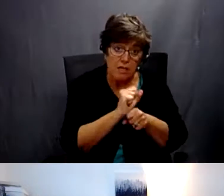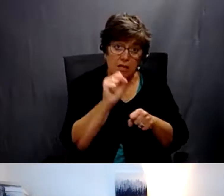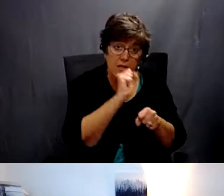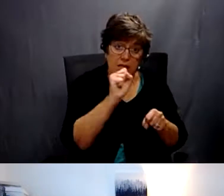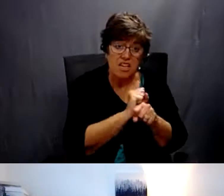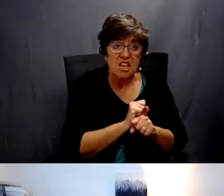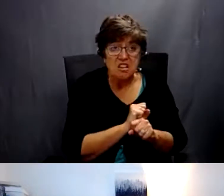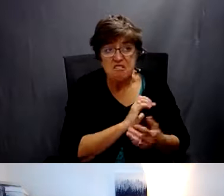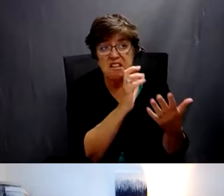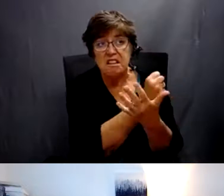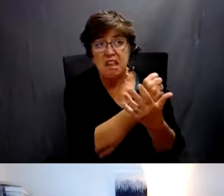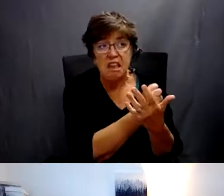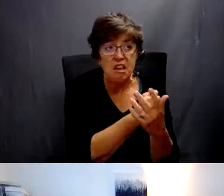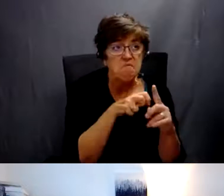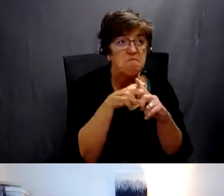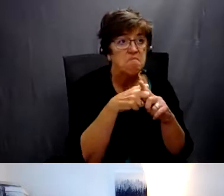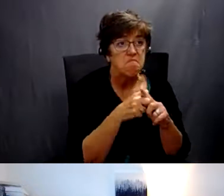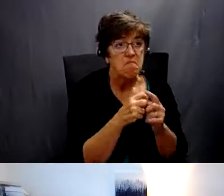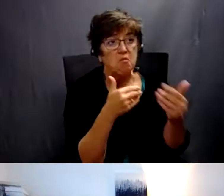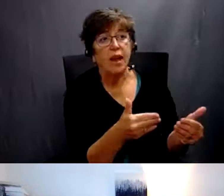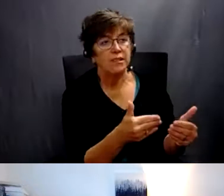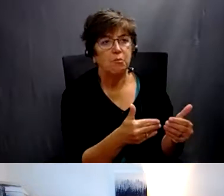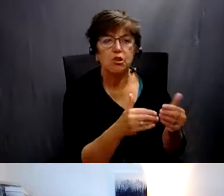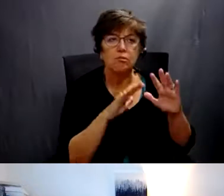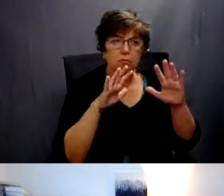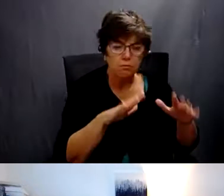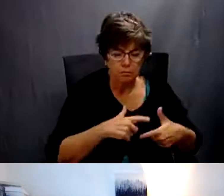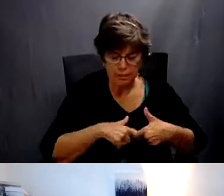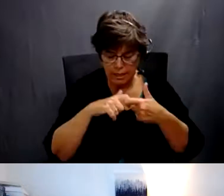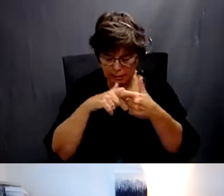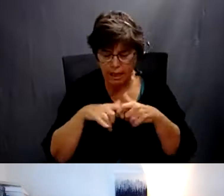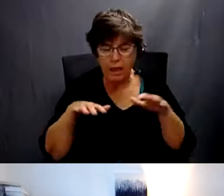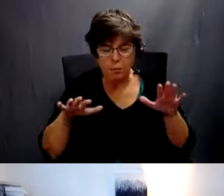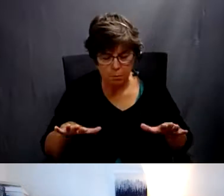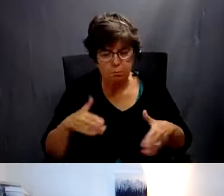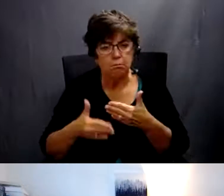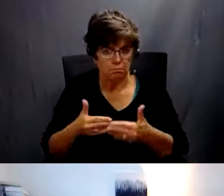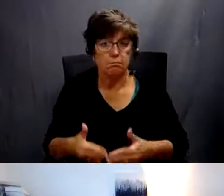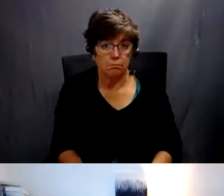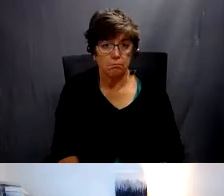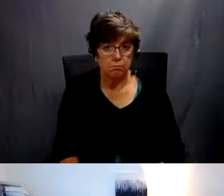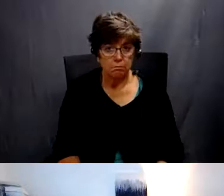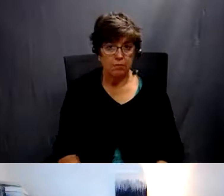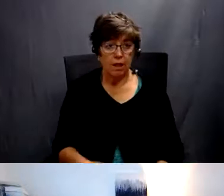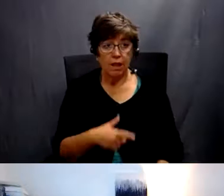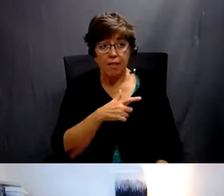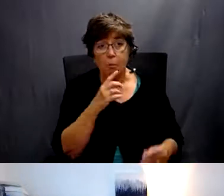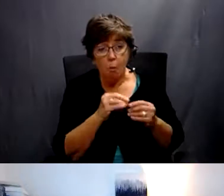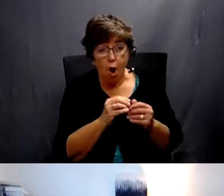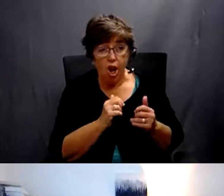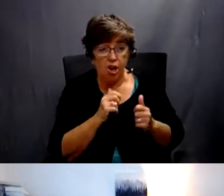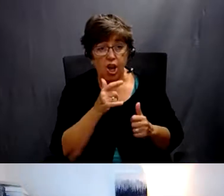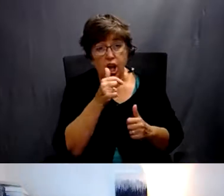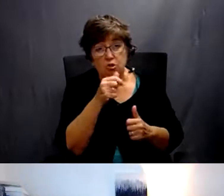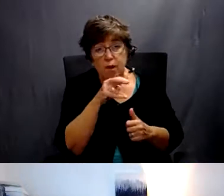be aggressive, and no, thank you. Yeah. Yeah. And Tara also said,